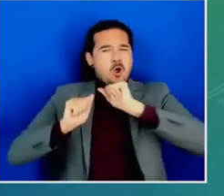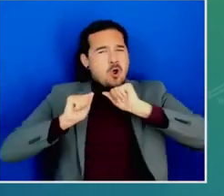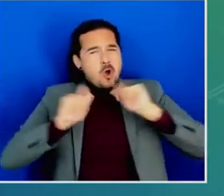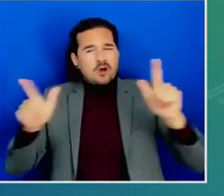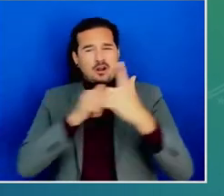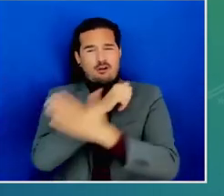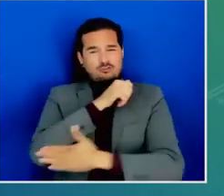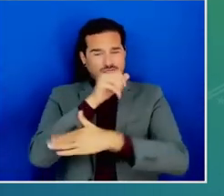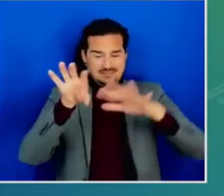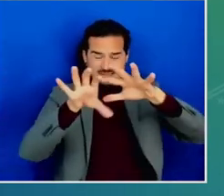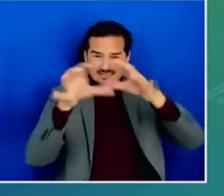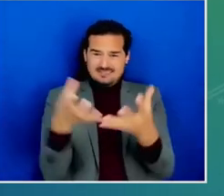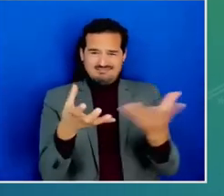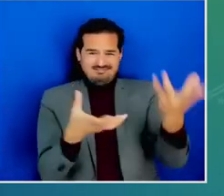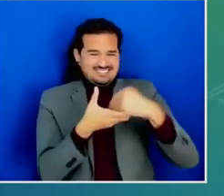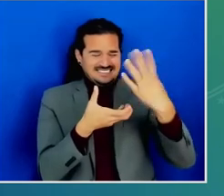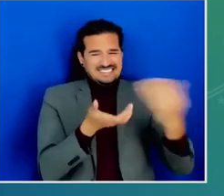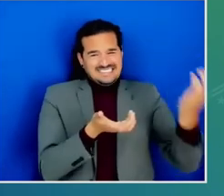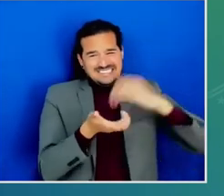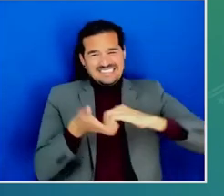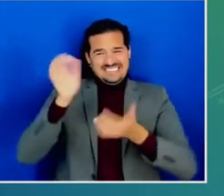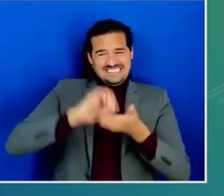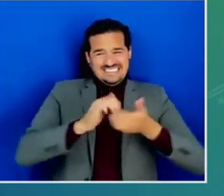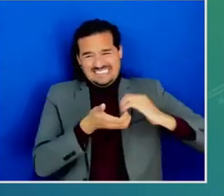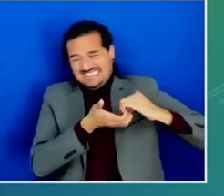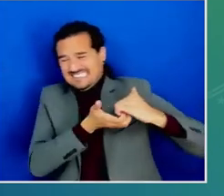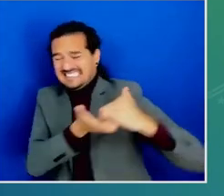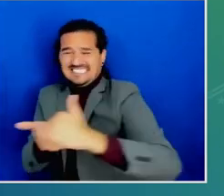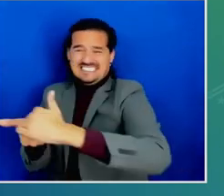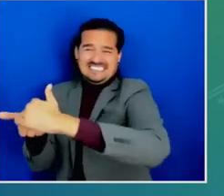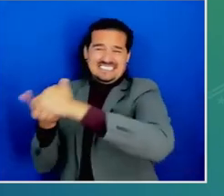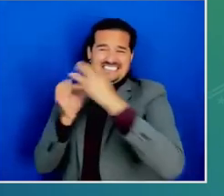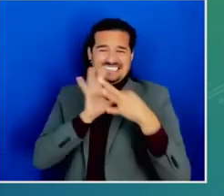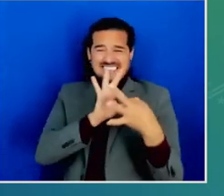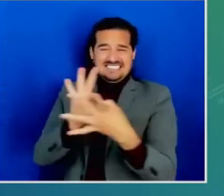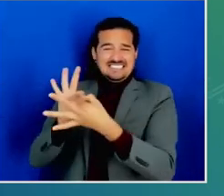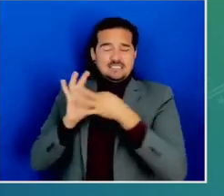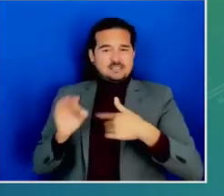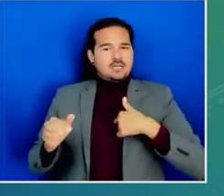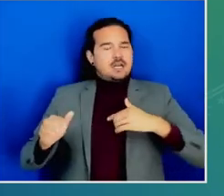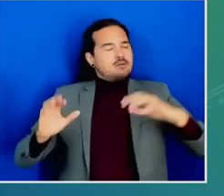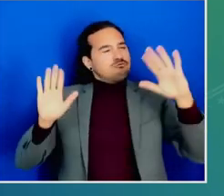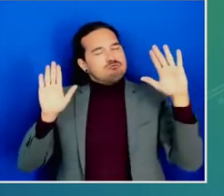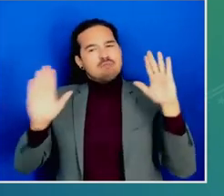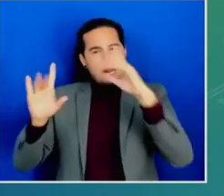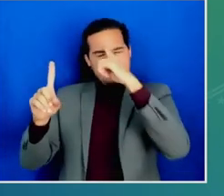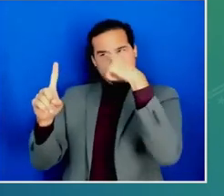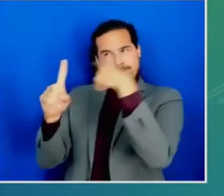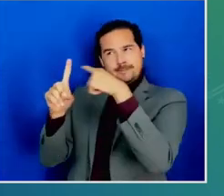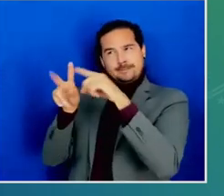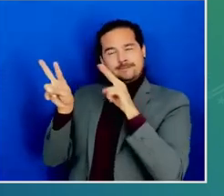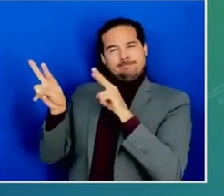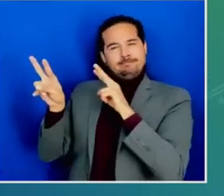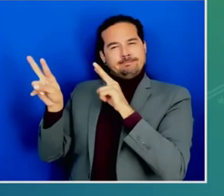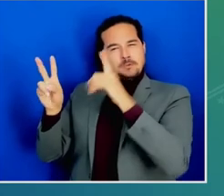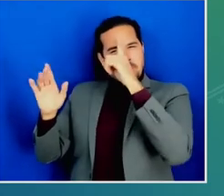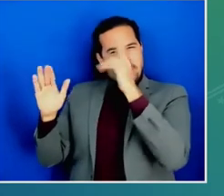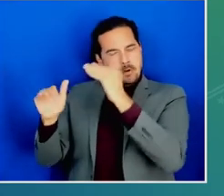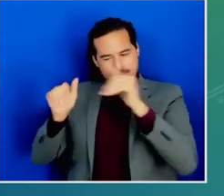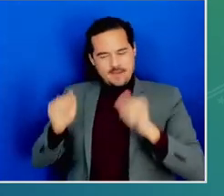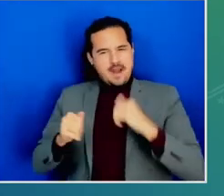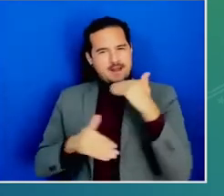now fill me with incredible optimism, with hope, with energy and excitement. We not